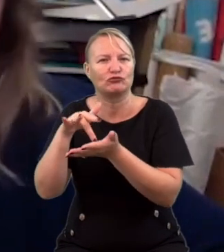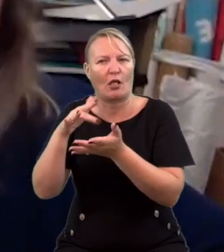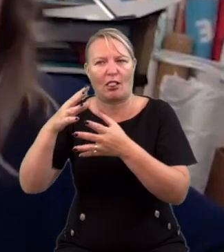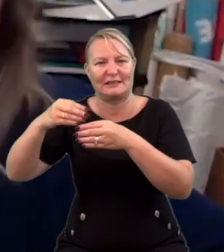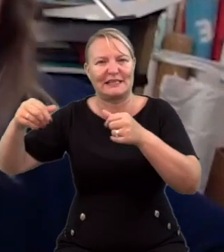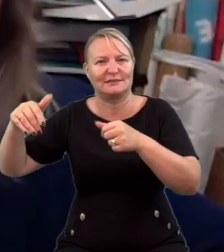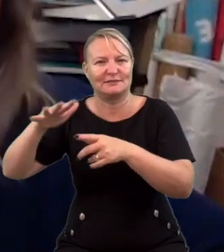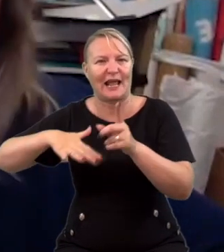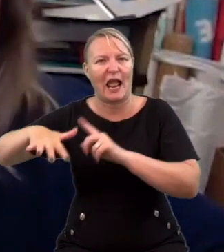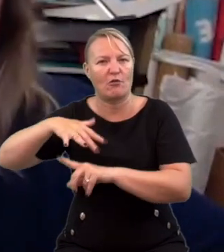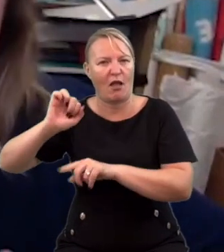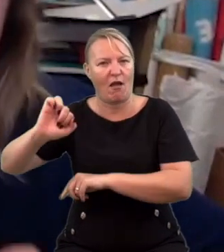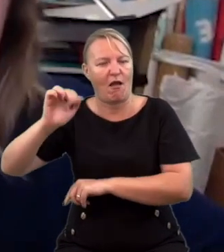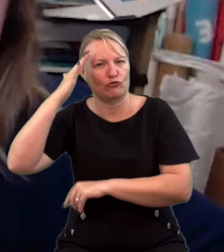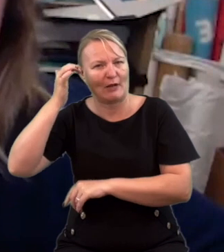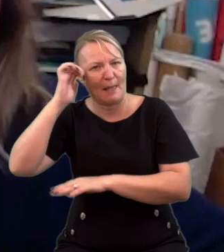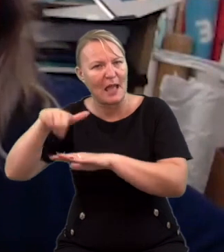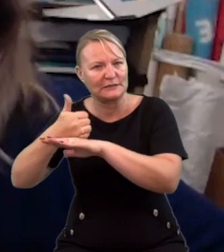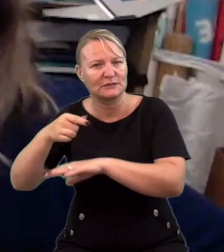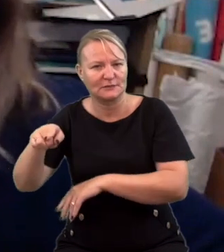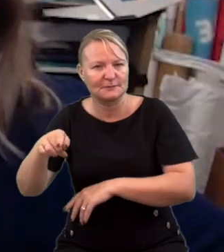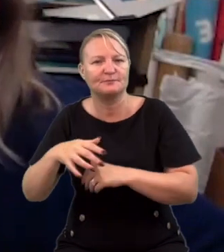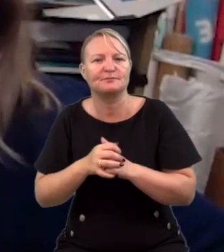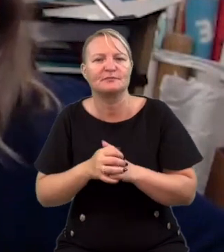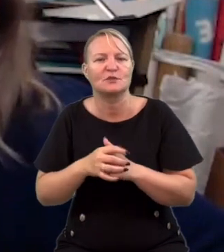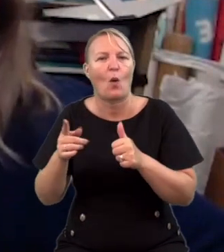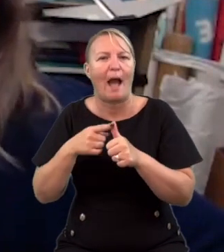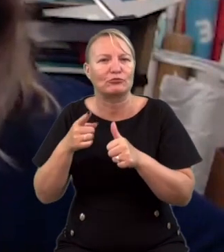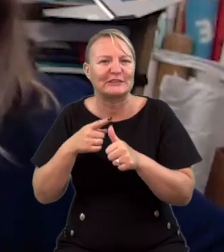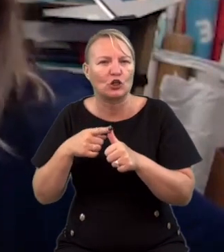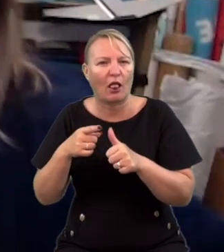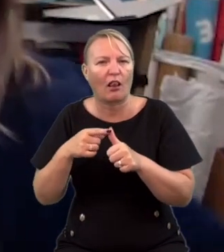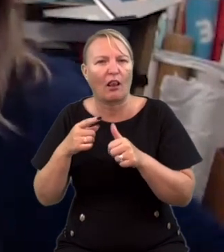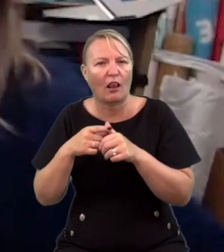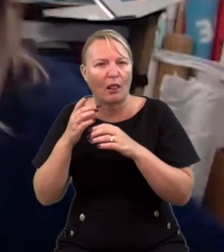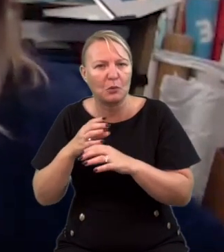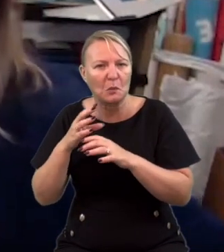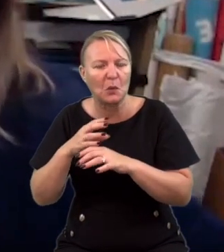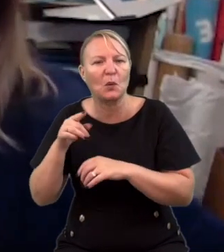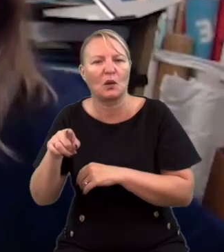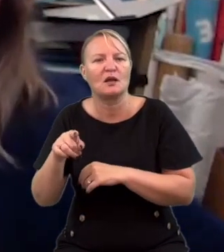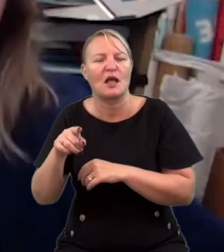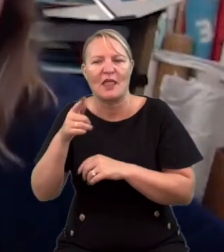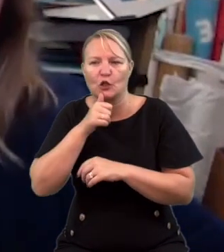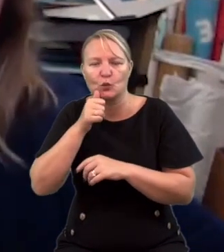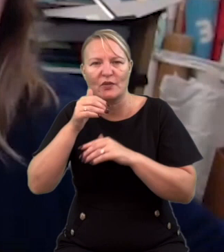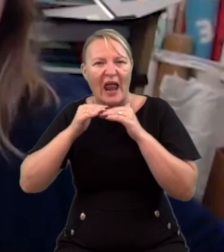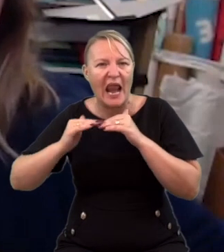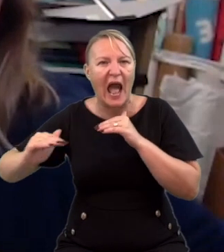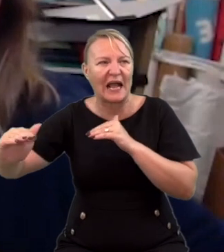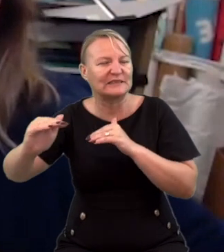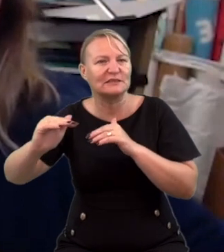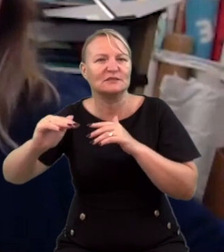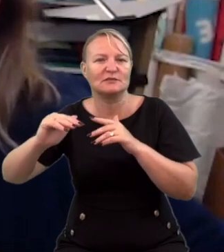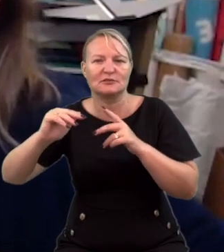from Central Desert area in Australia, Aboriginal artists who use the land as inspiration